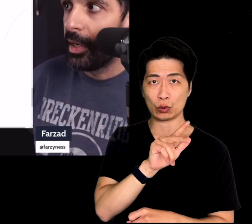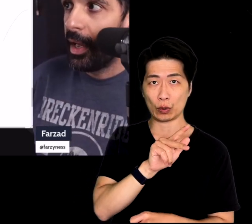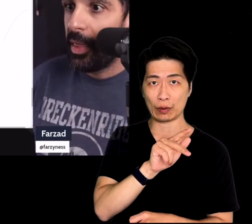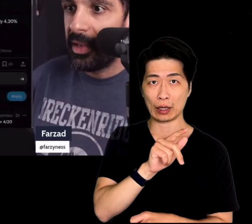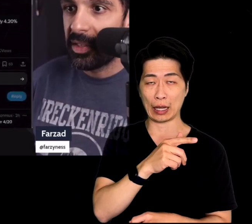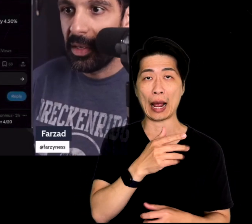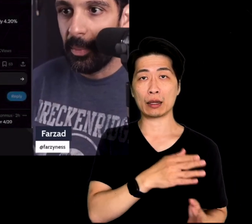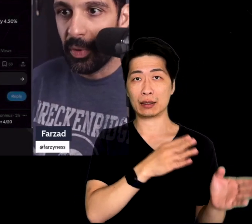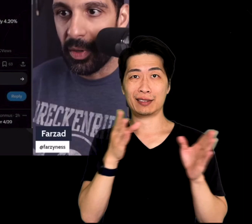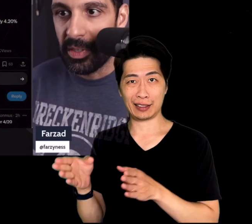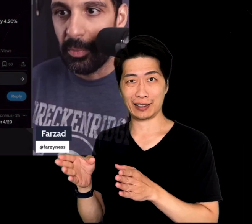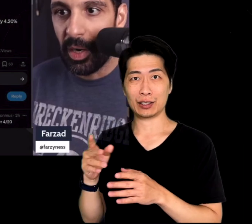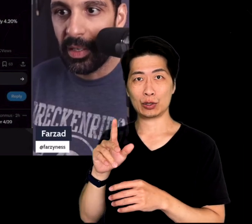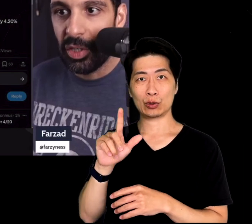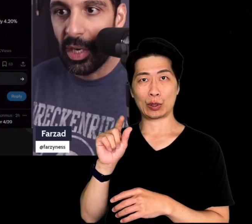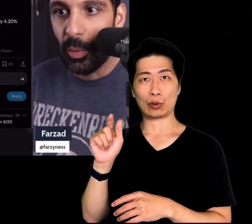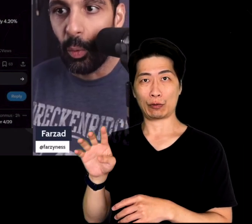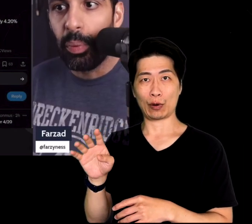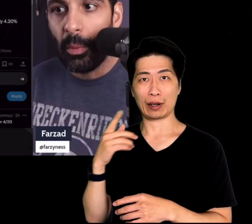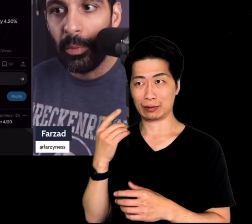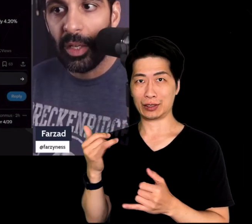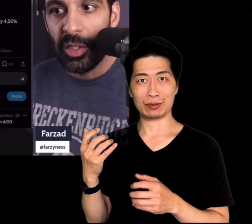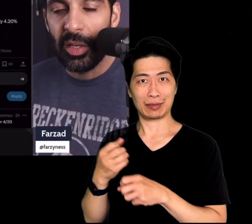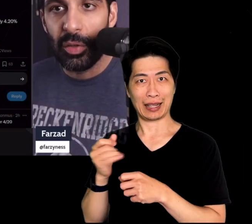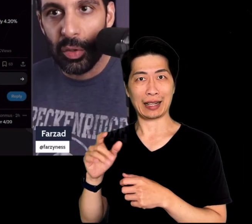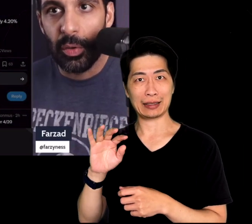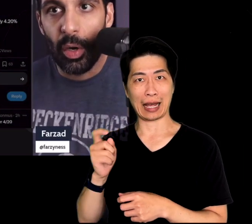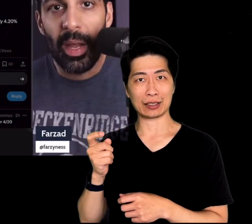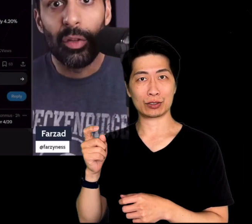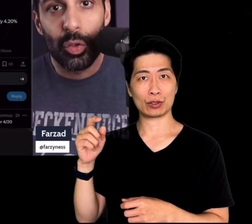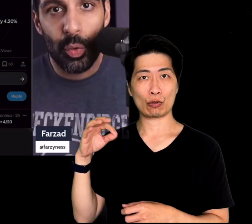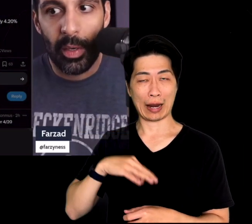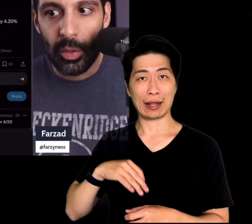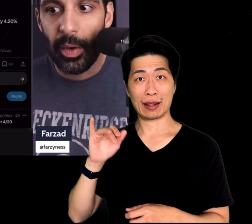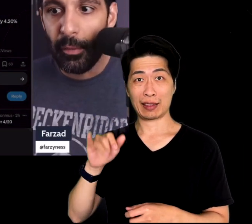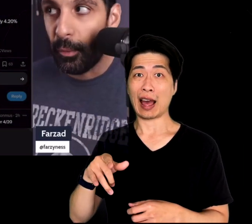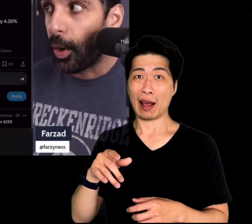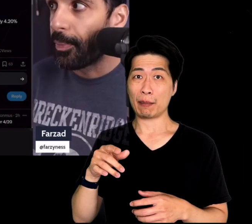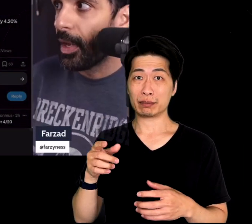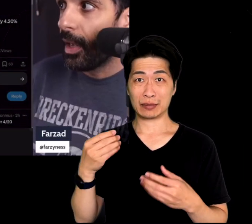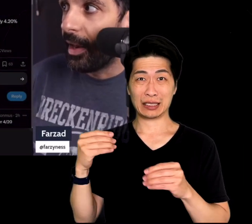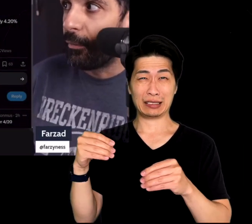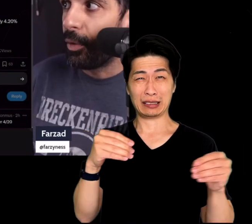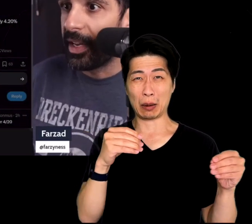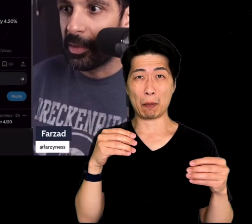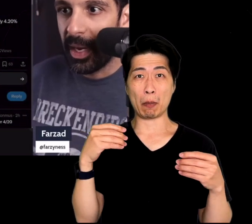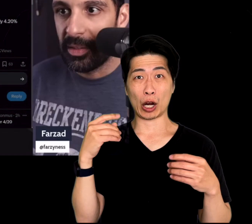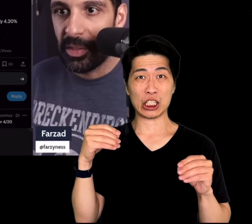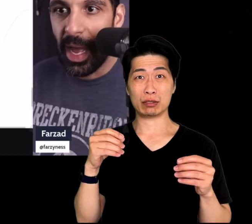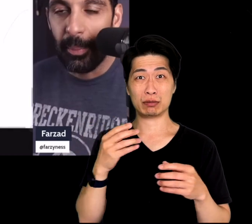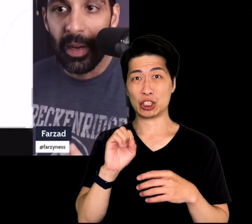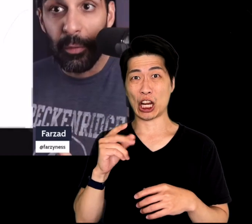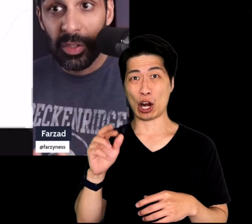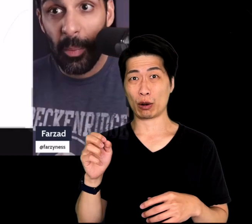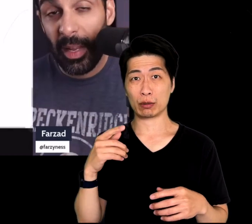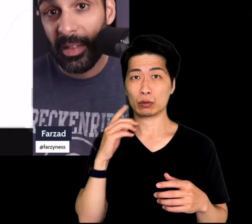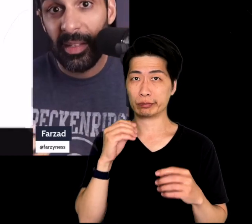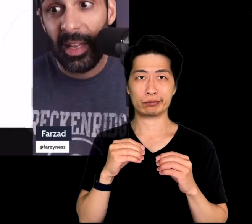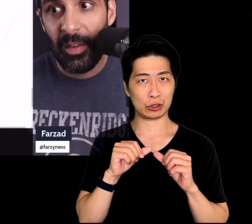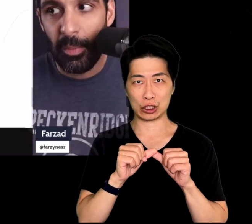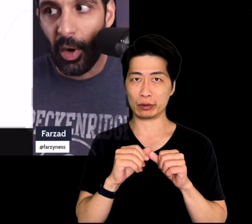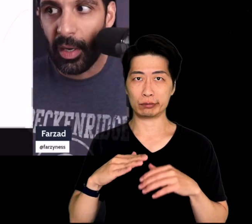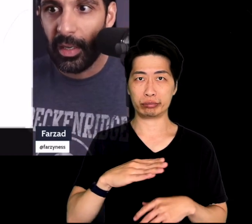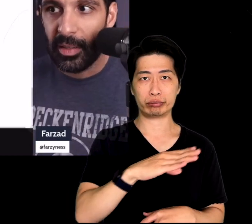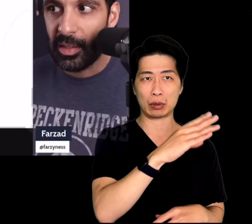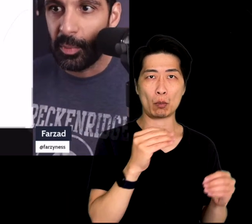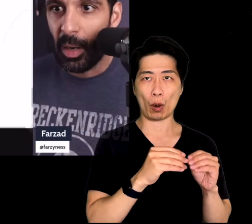cars, this number, this market share will probably continue to grow into 2024. And I fully expect this to happen. If you're somebody that's in the